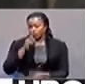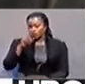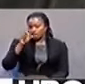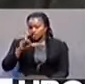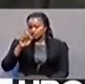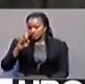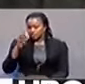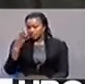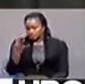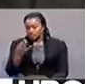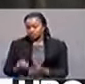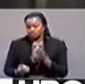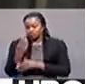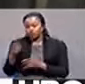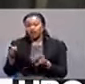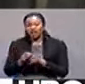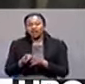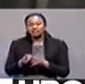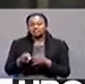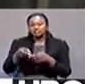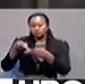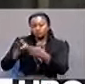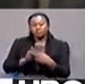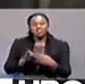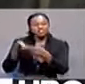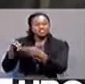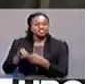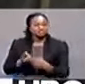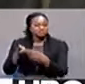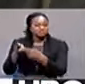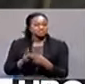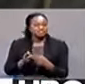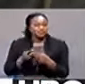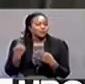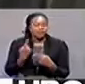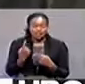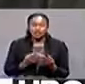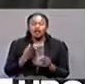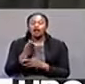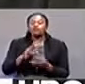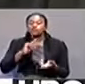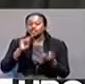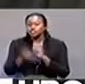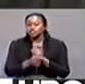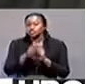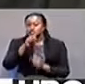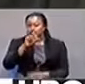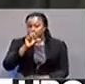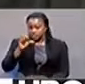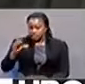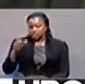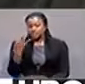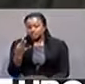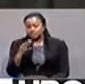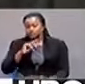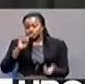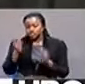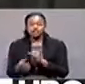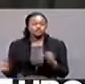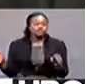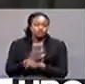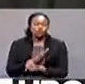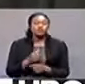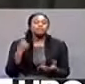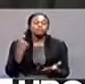1983 was started as a credit trust. And of course later it transitioned in 1993 into a fully